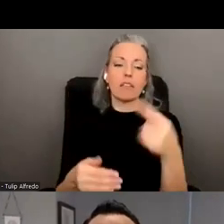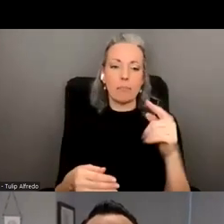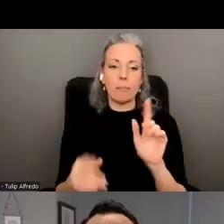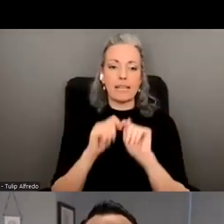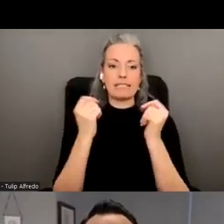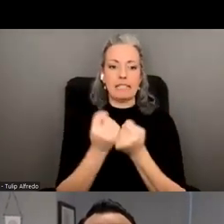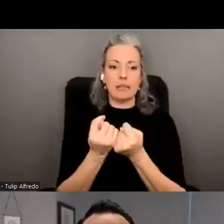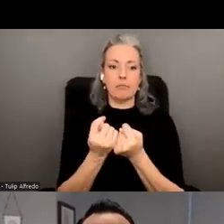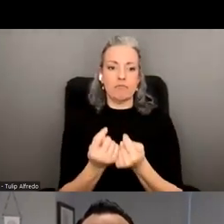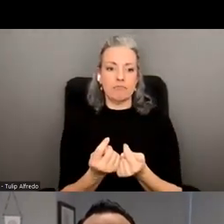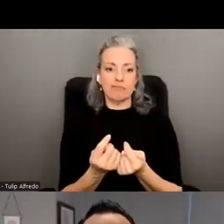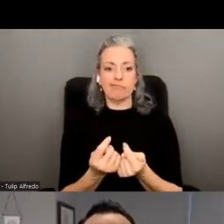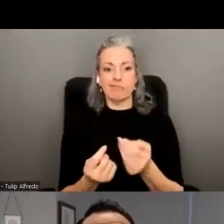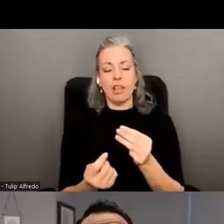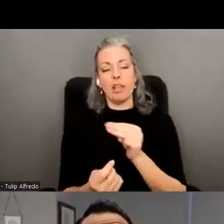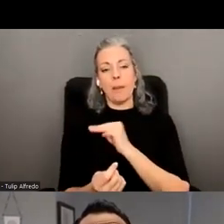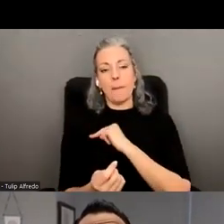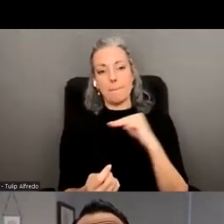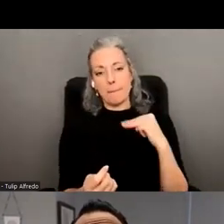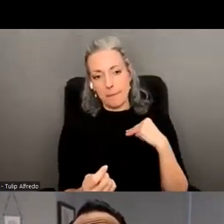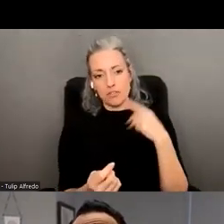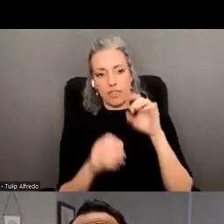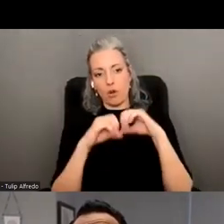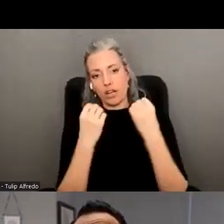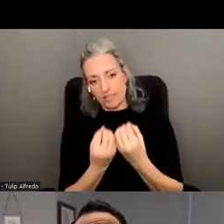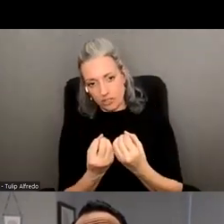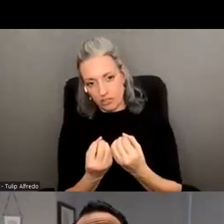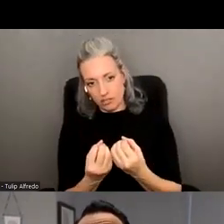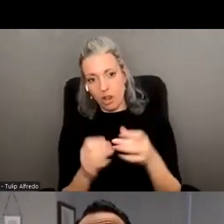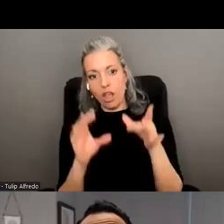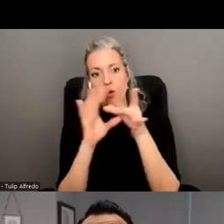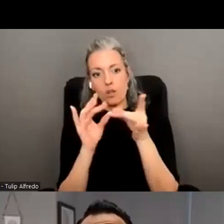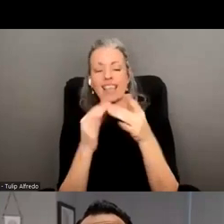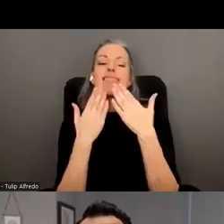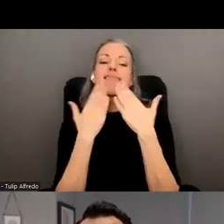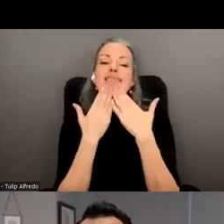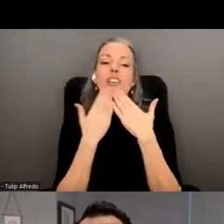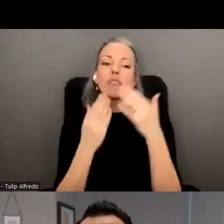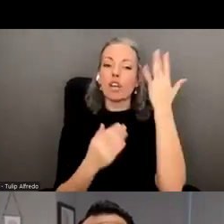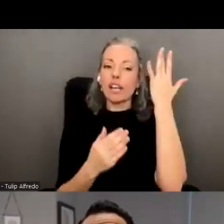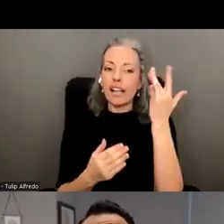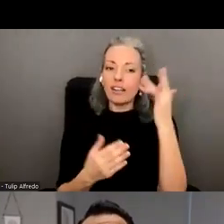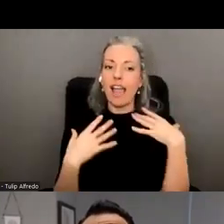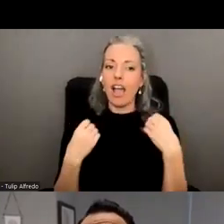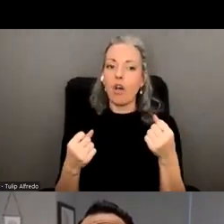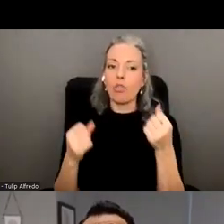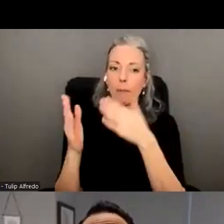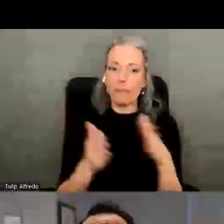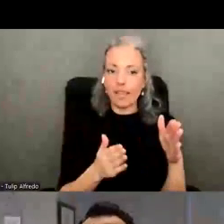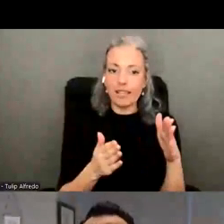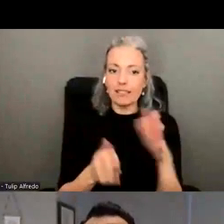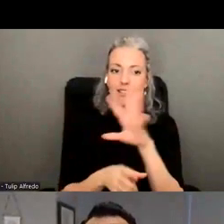sit on the board of directors for that organization. I also just want to say how thankful I am to California's health plans and insurers. They've